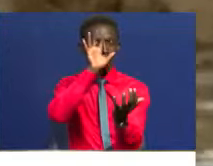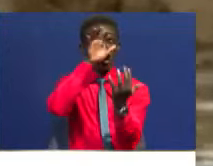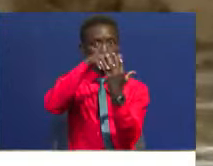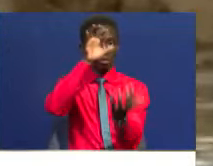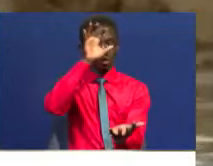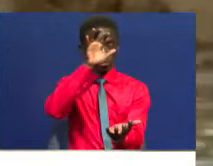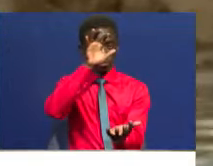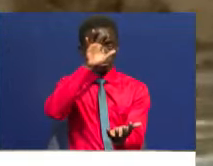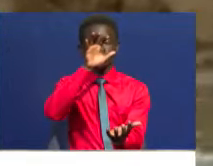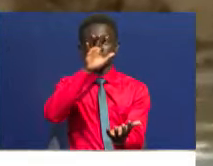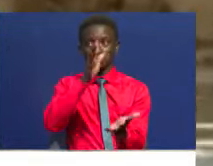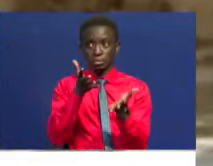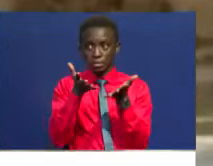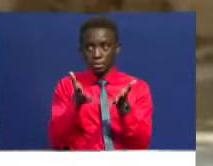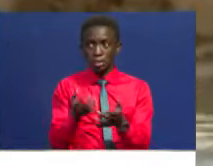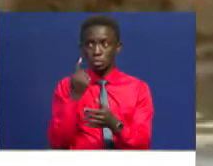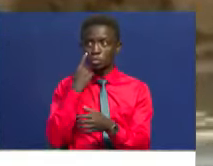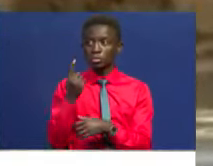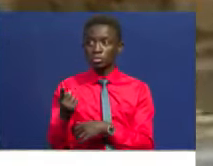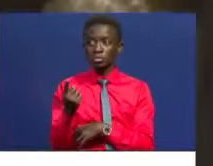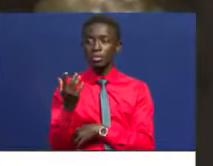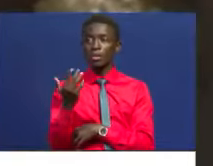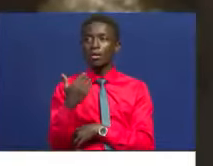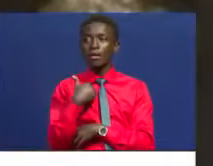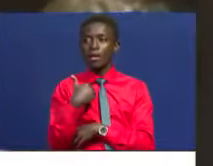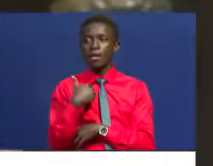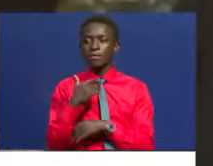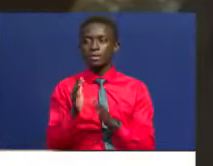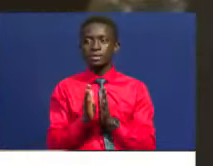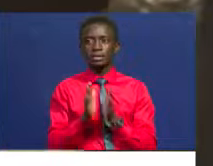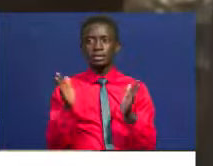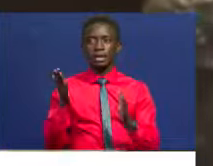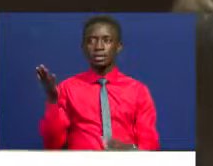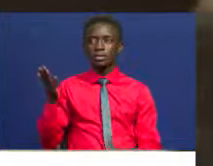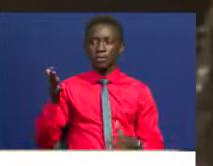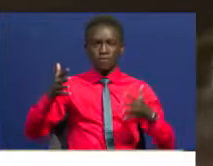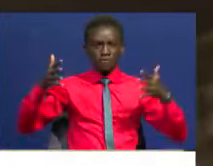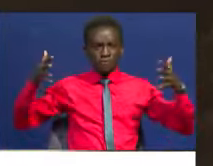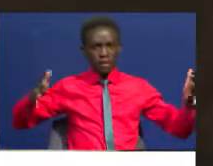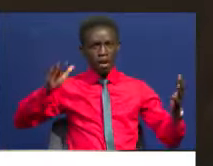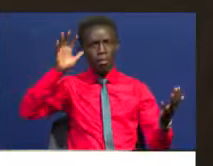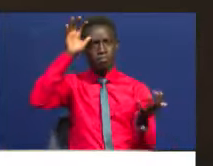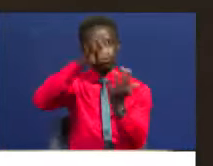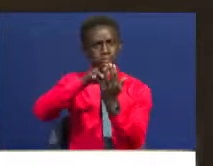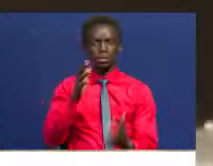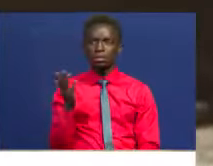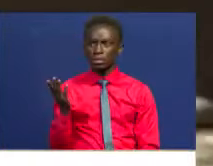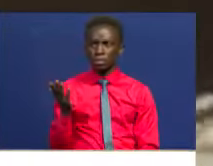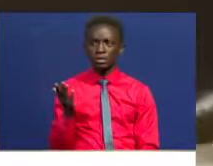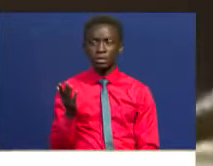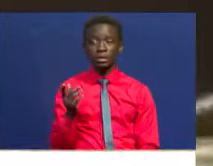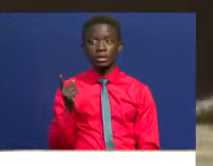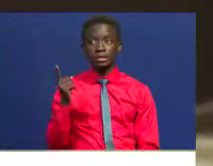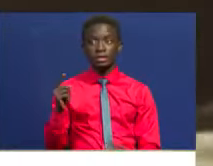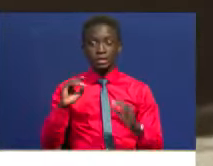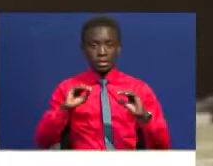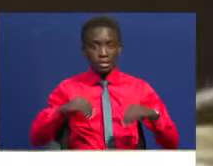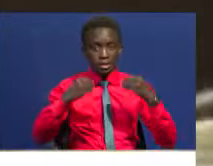The island park also prides in a general scenery of a kind. The park